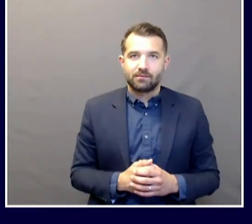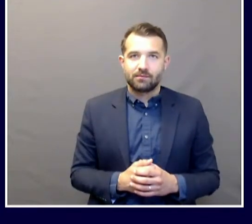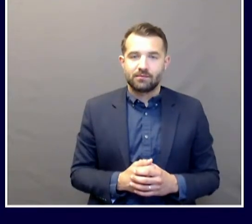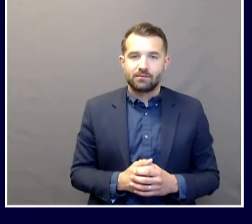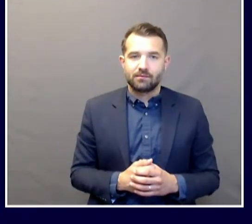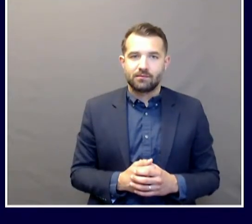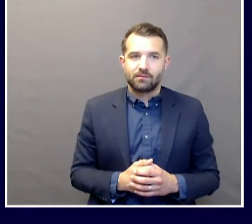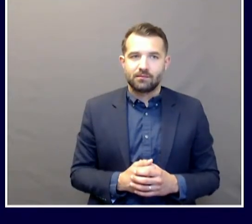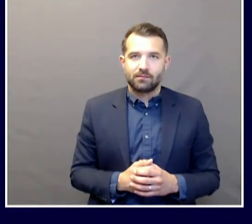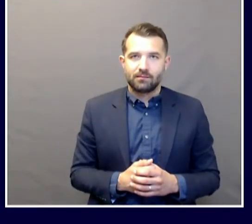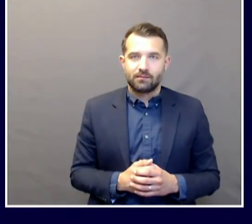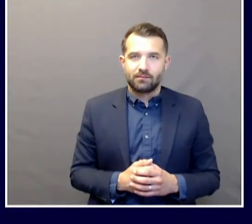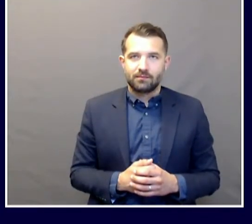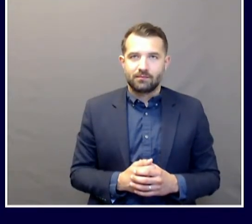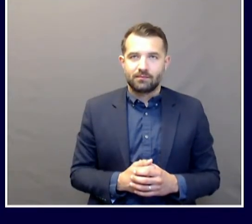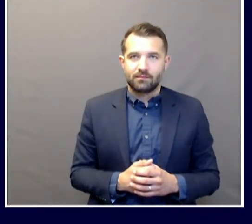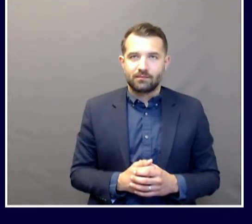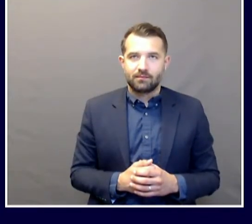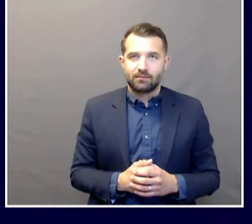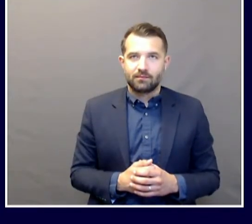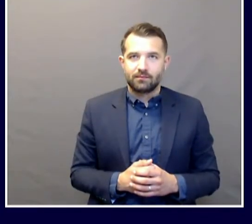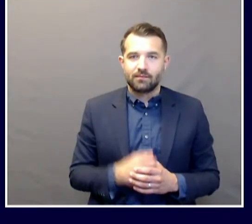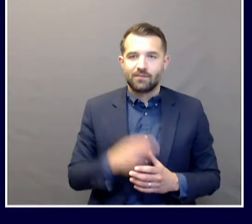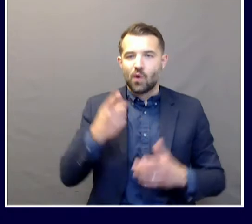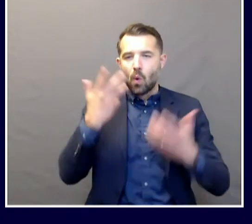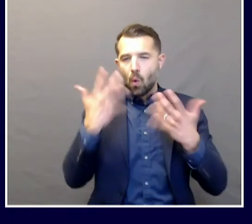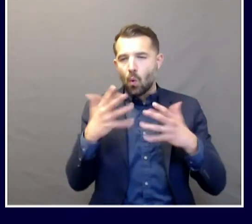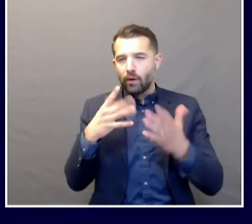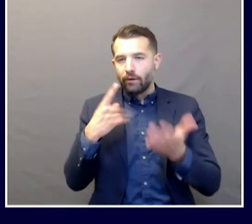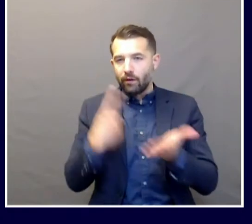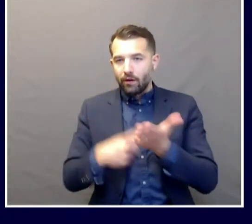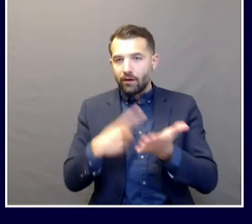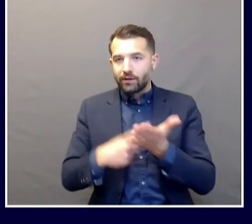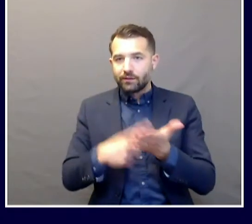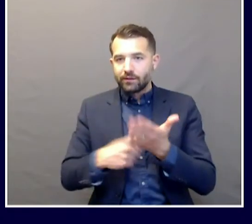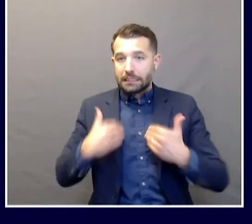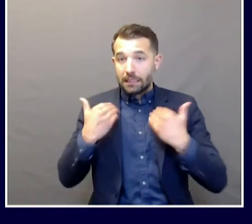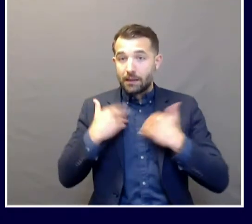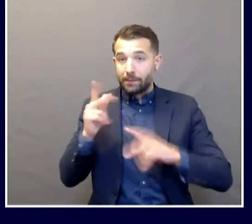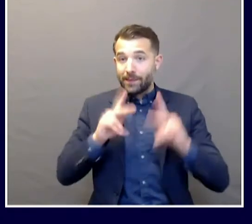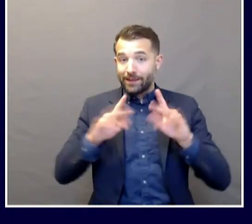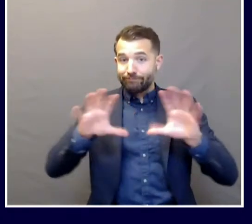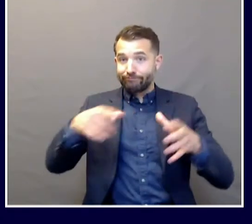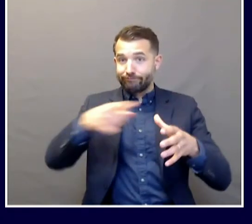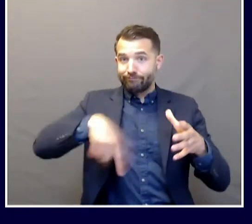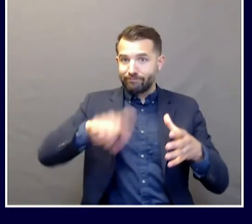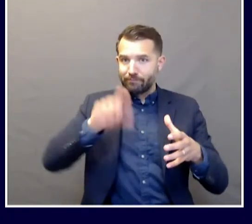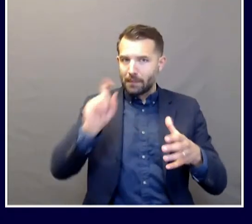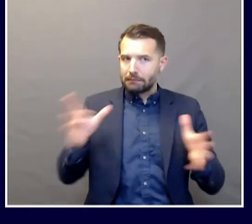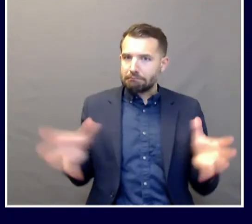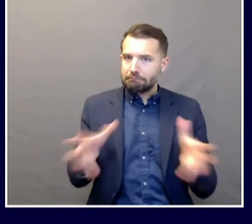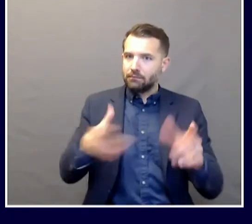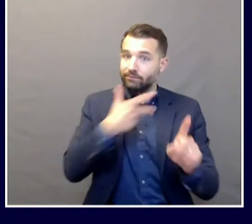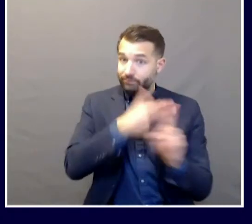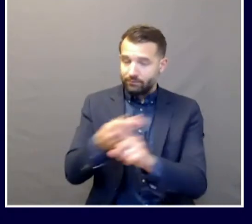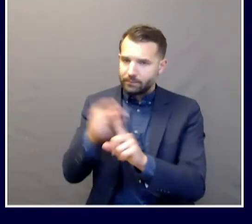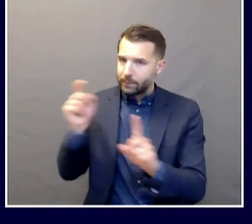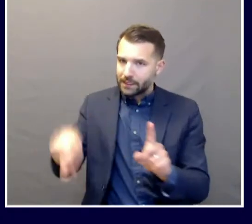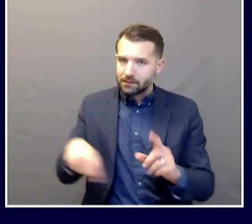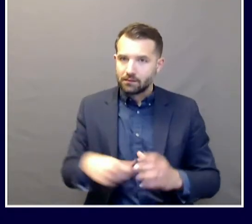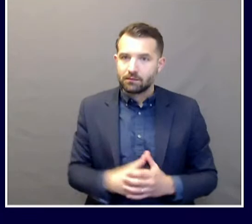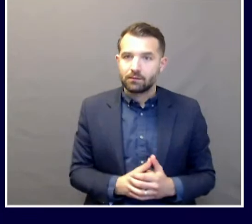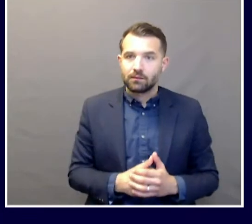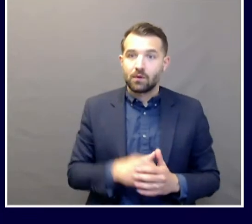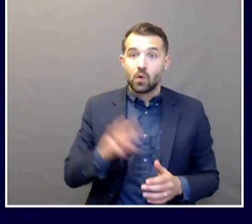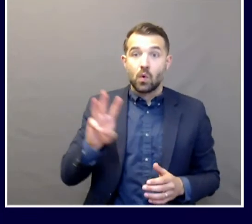on getting younger people vaccinated. And so I recently heard that the governor of West Virginia announced that that state is offering a